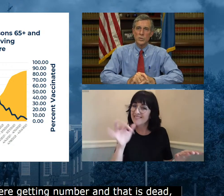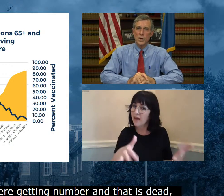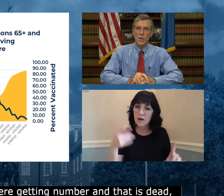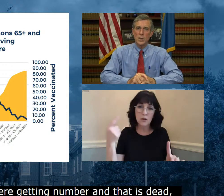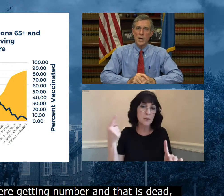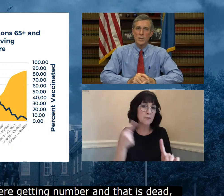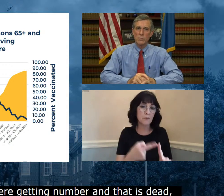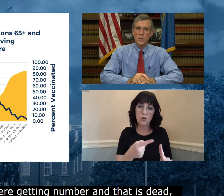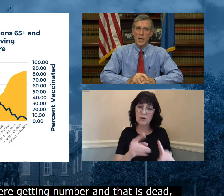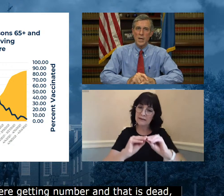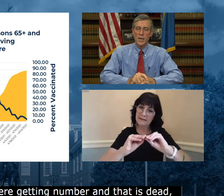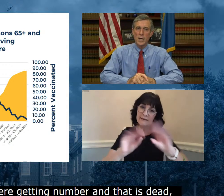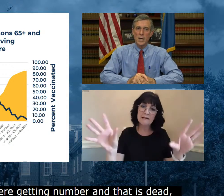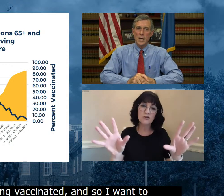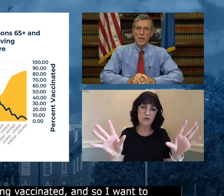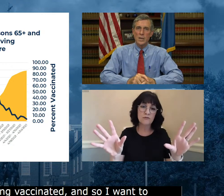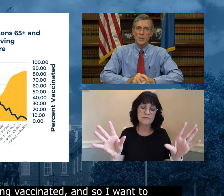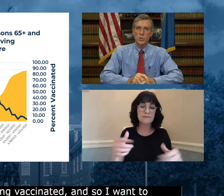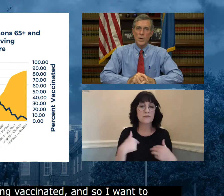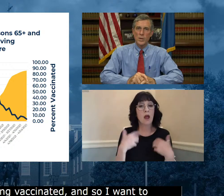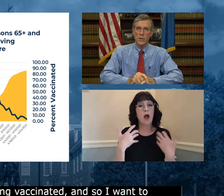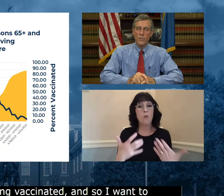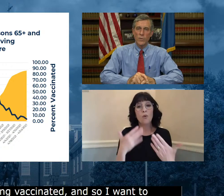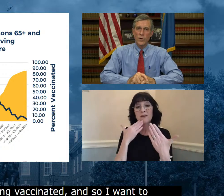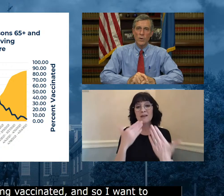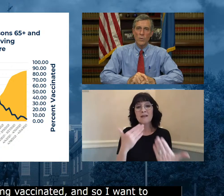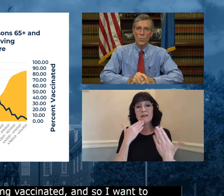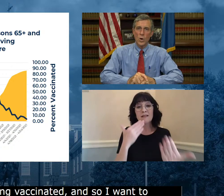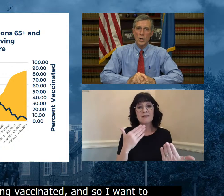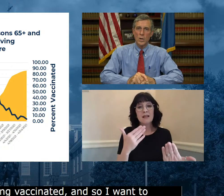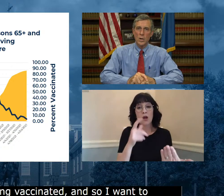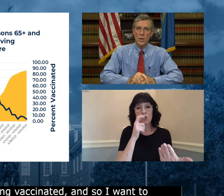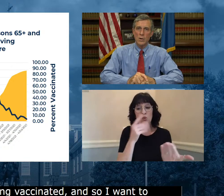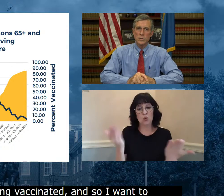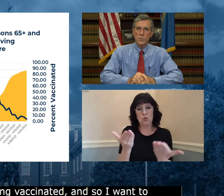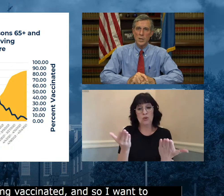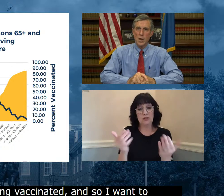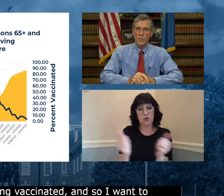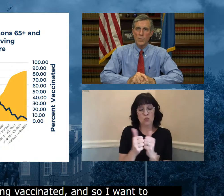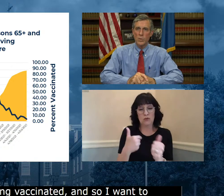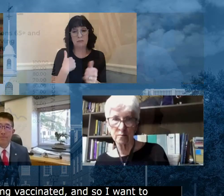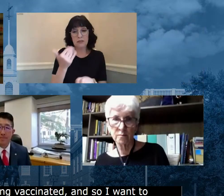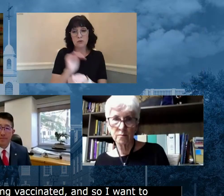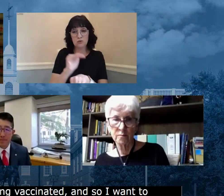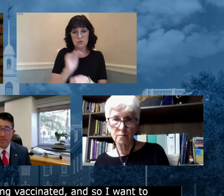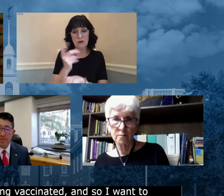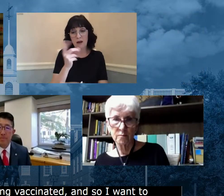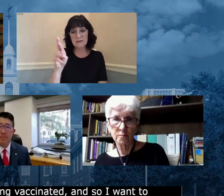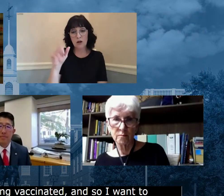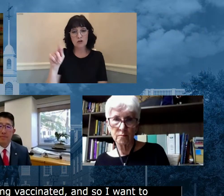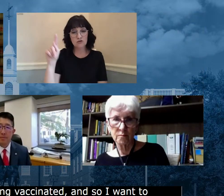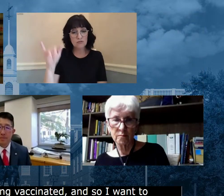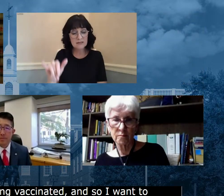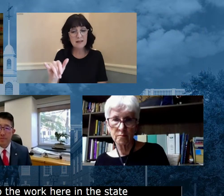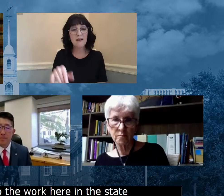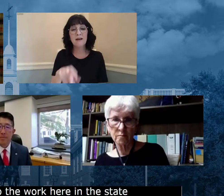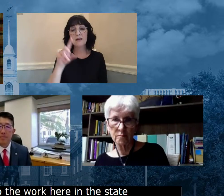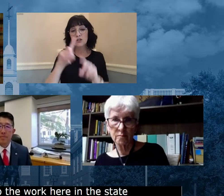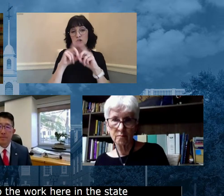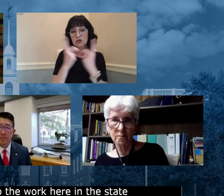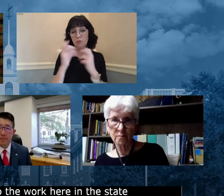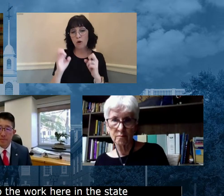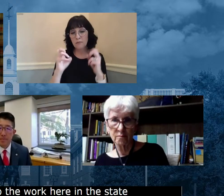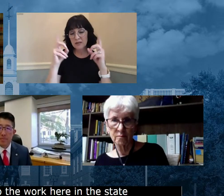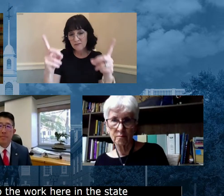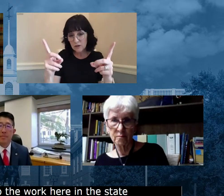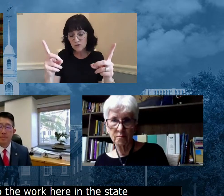the screen, Dr. Rattay and Dr. Bunting, for their work here in state government with public health and with education.